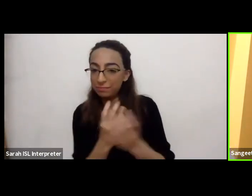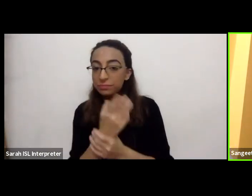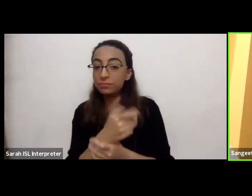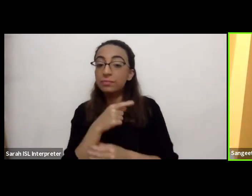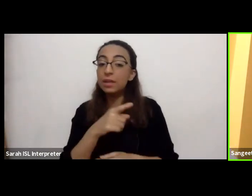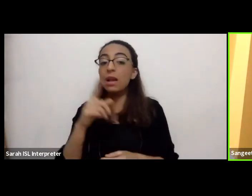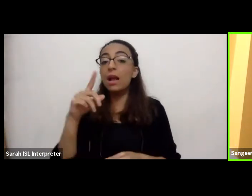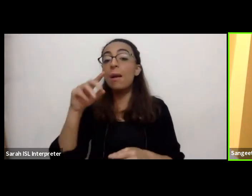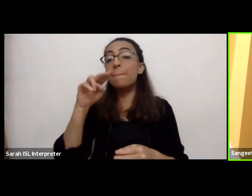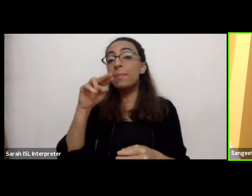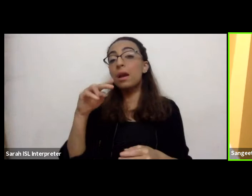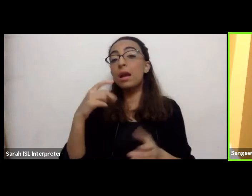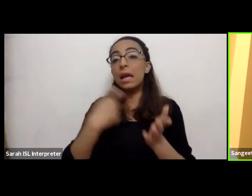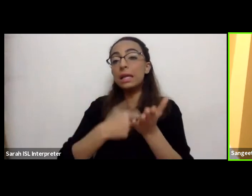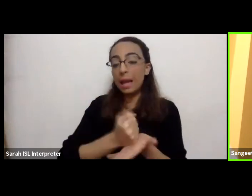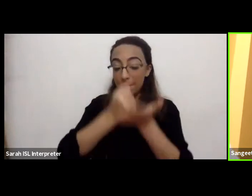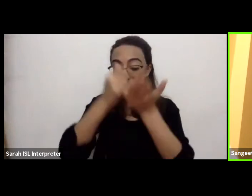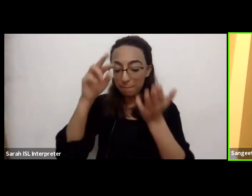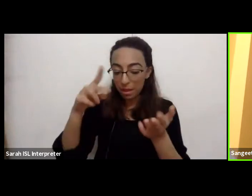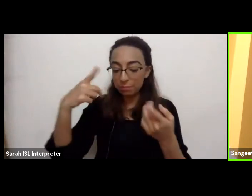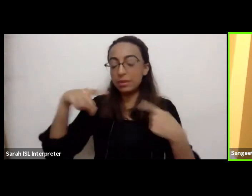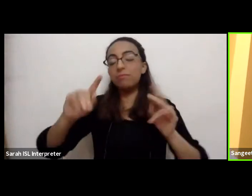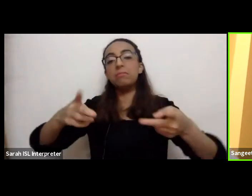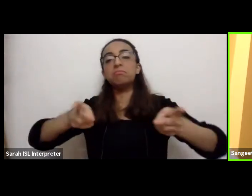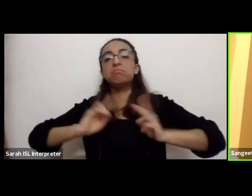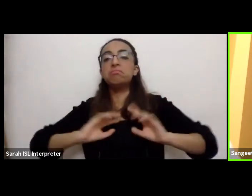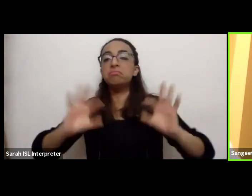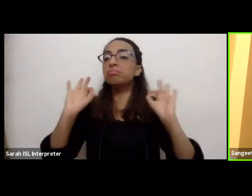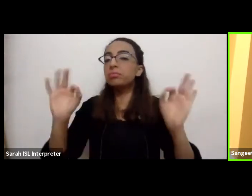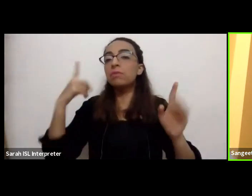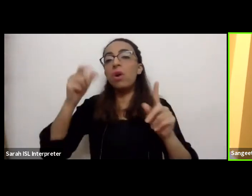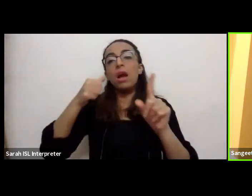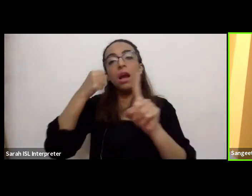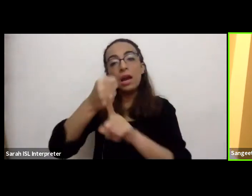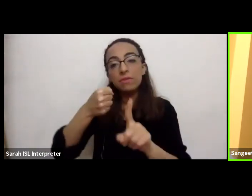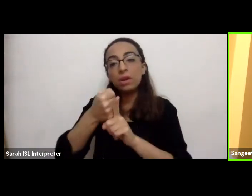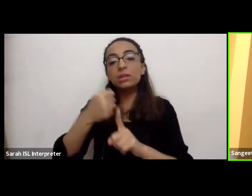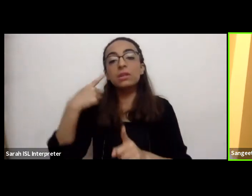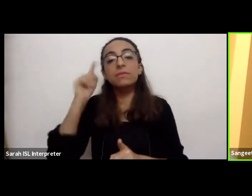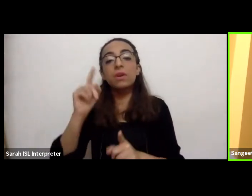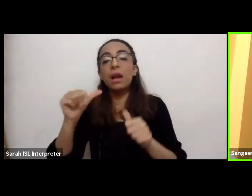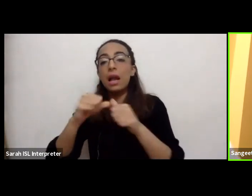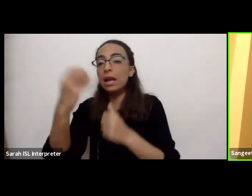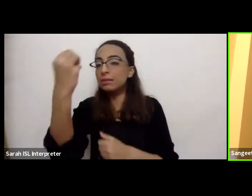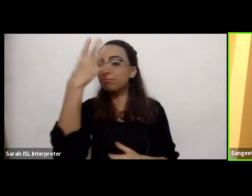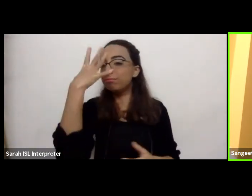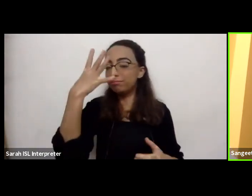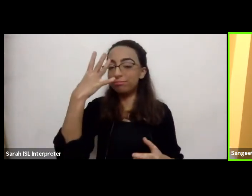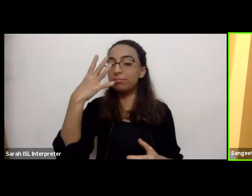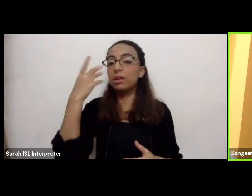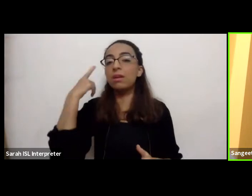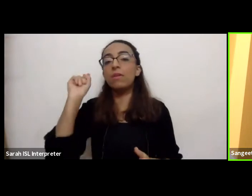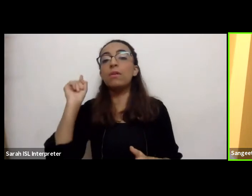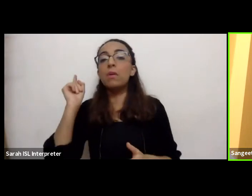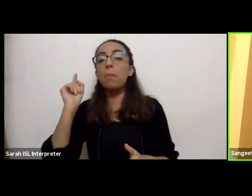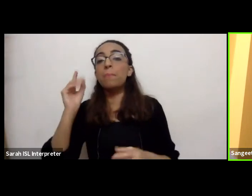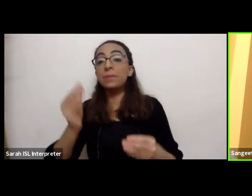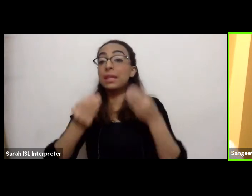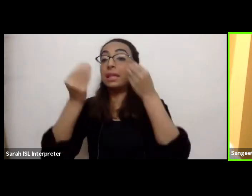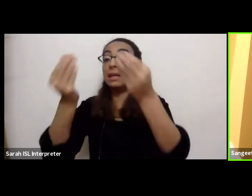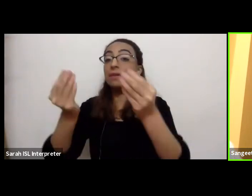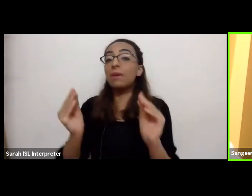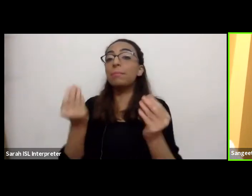the definition of rehabilitation by advocacy for the acid attacks, followed by